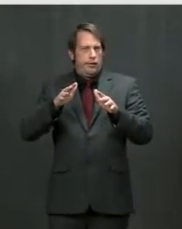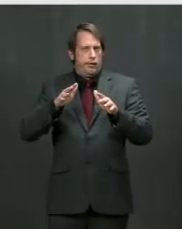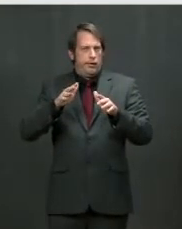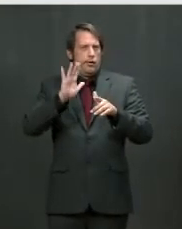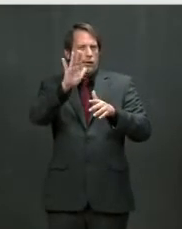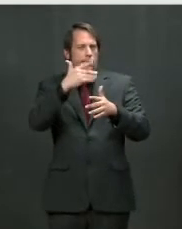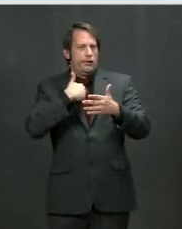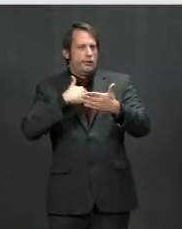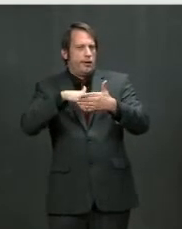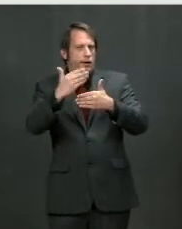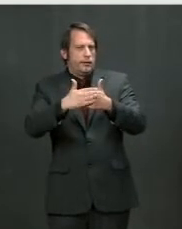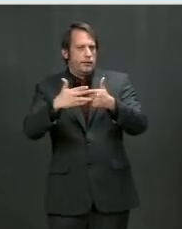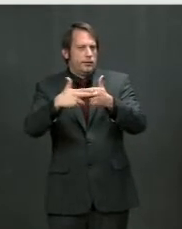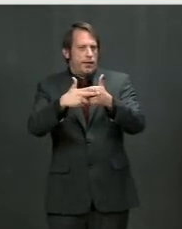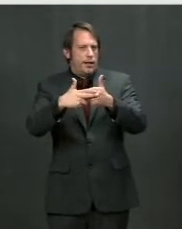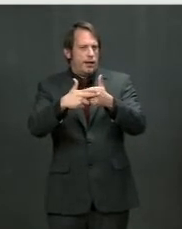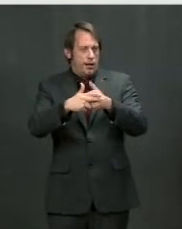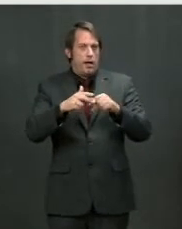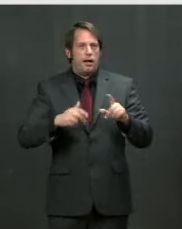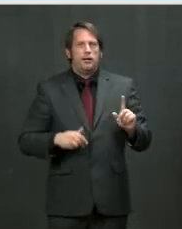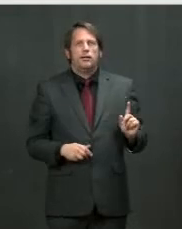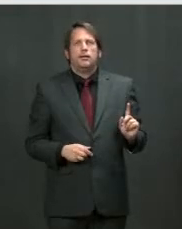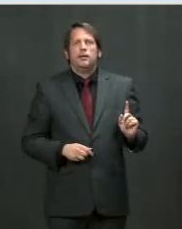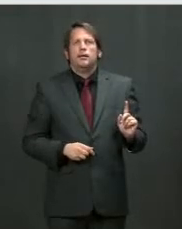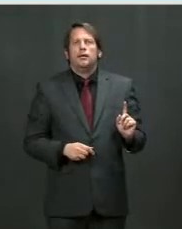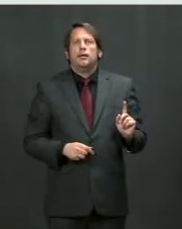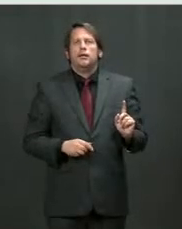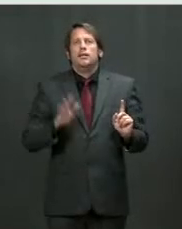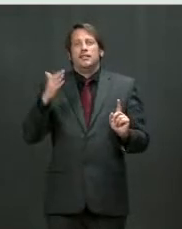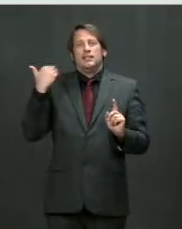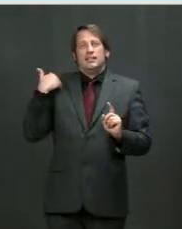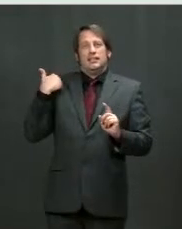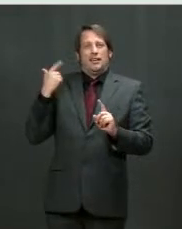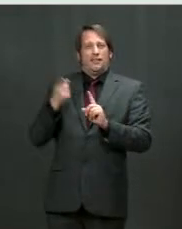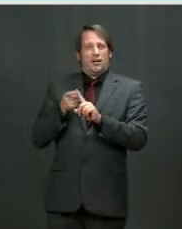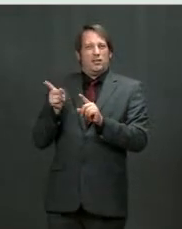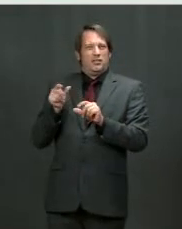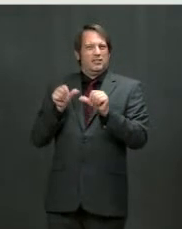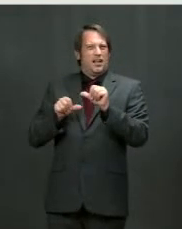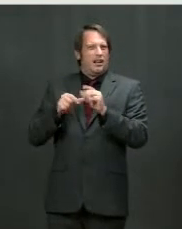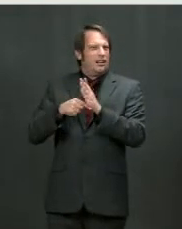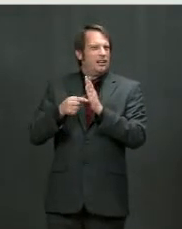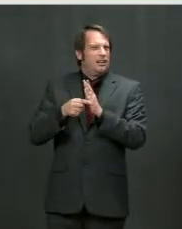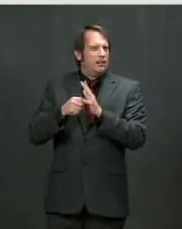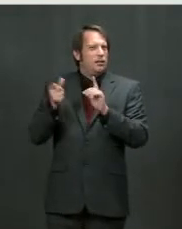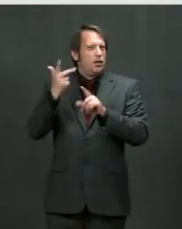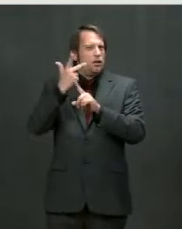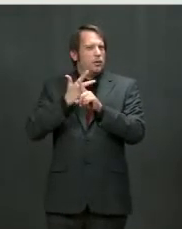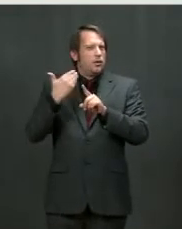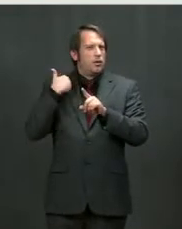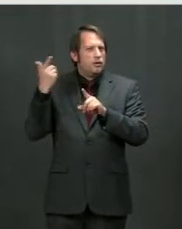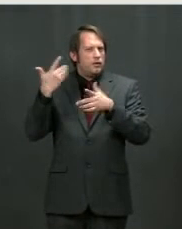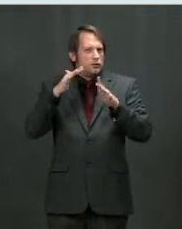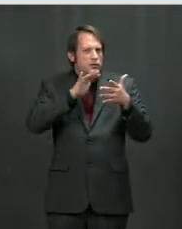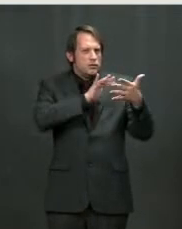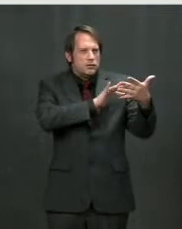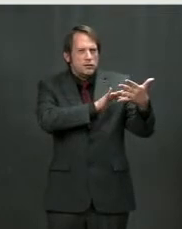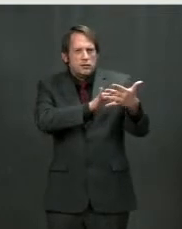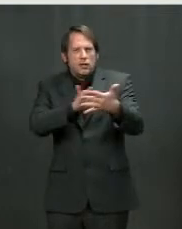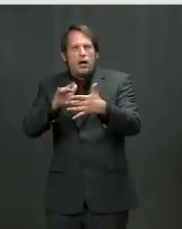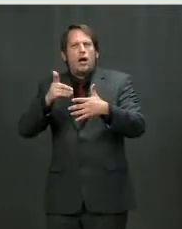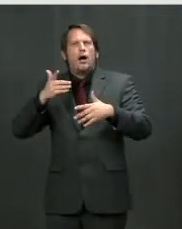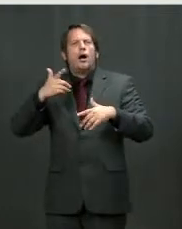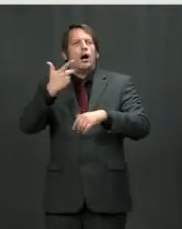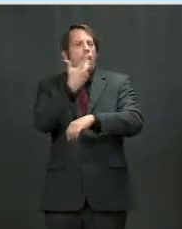from Science from a couple of months ago, which looked at the multiple immune memory responses, including both